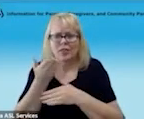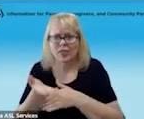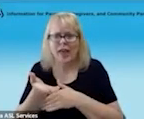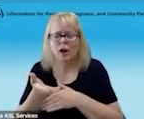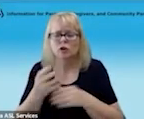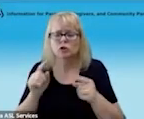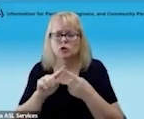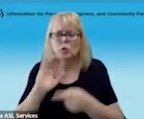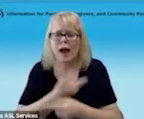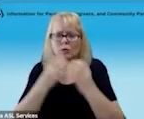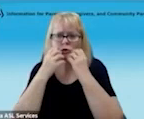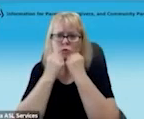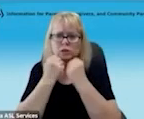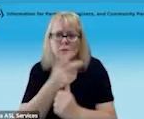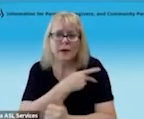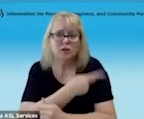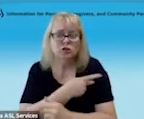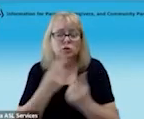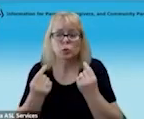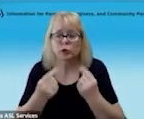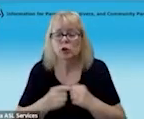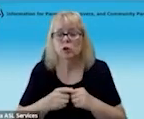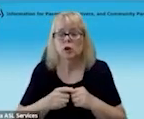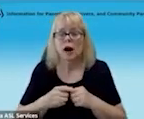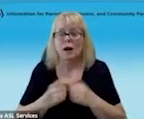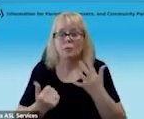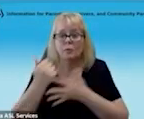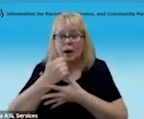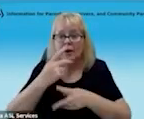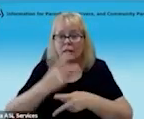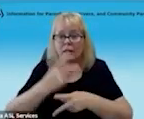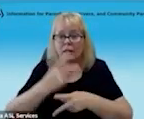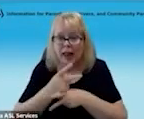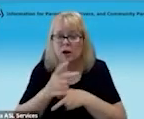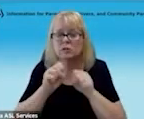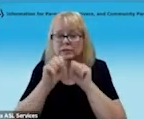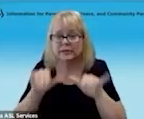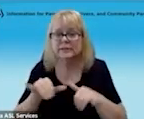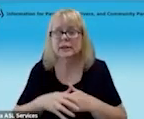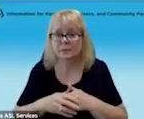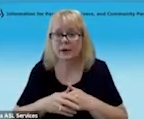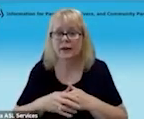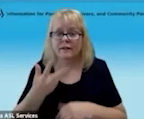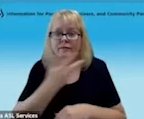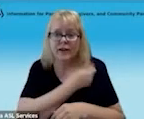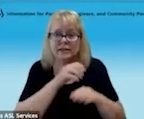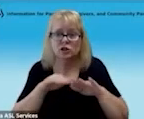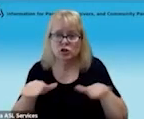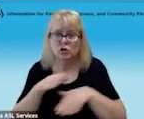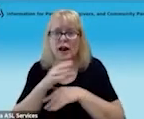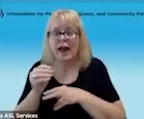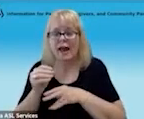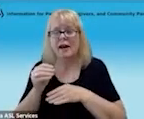So what are our implementation strategies? How do we get vaccine to where it needs to be in the arm of our